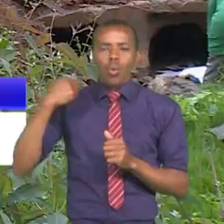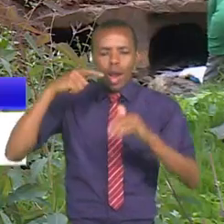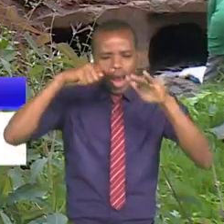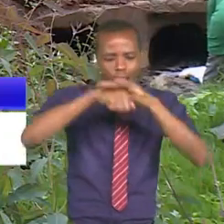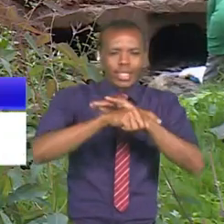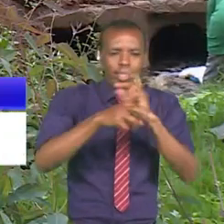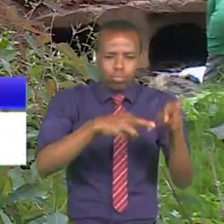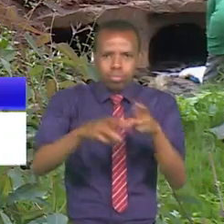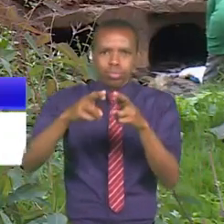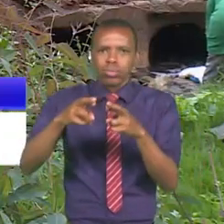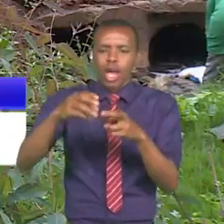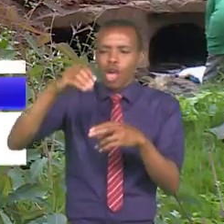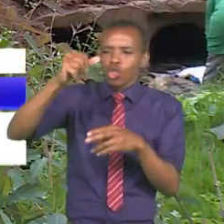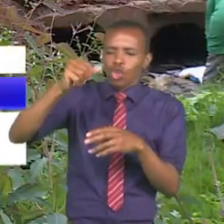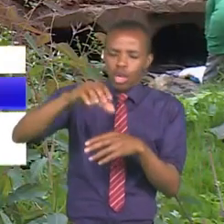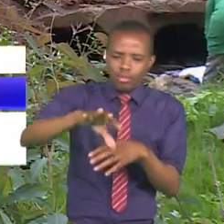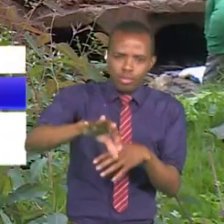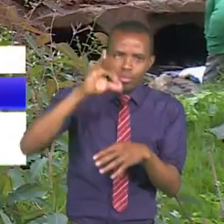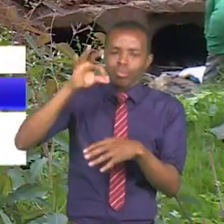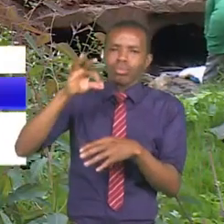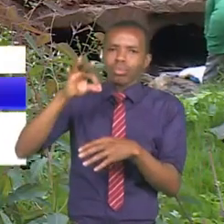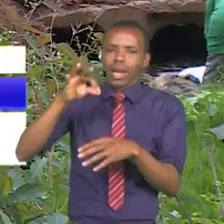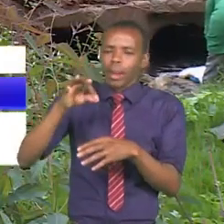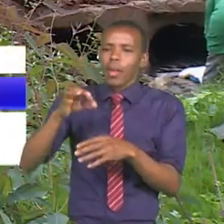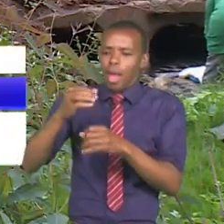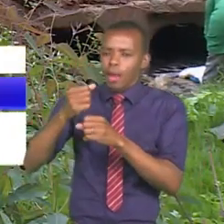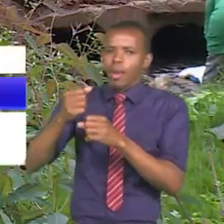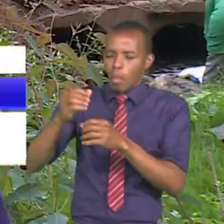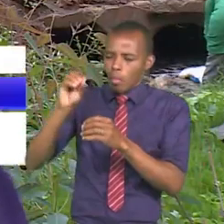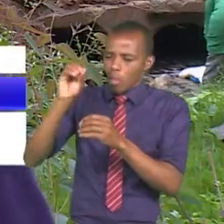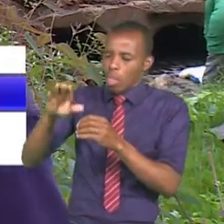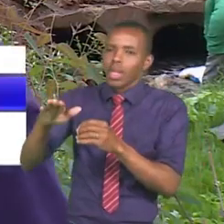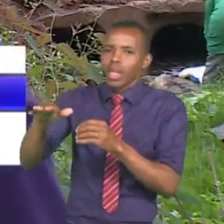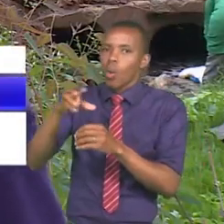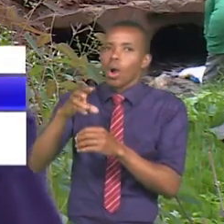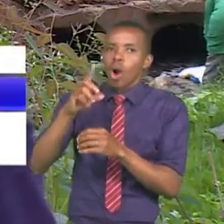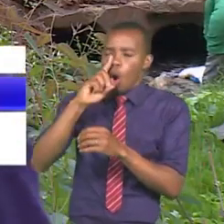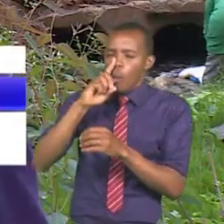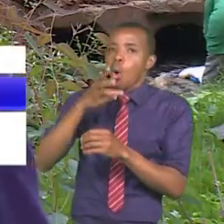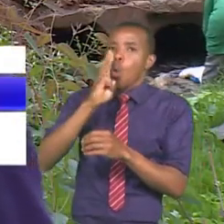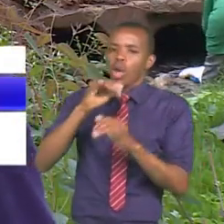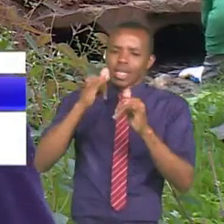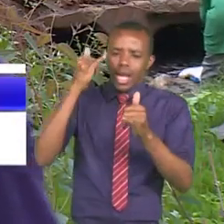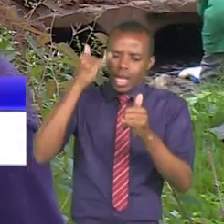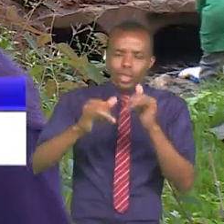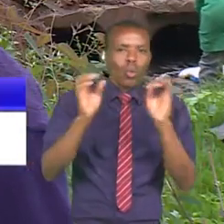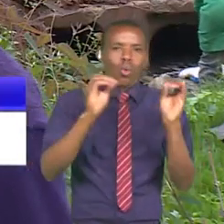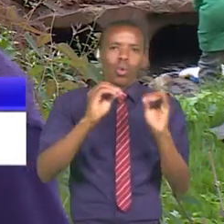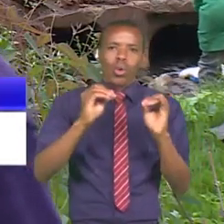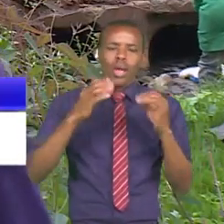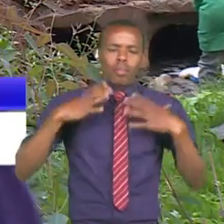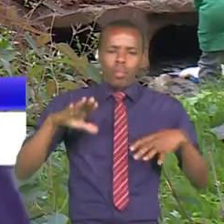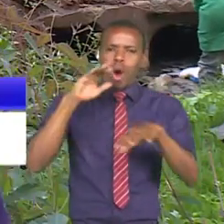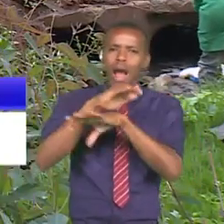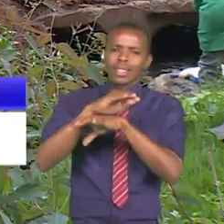mto, tunatoa mchanga, tunatengenezea kwa compound. Kwa hivyo sasa siku hizi maji yaishi, tunangojea maji yaishi, hata watu